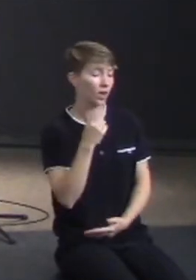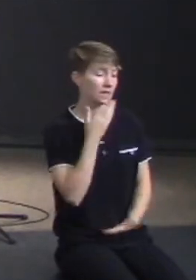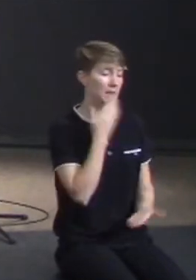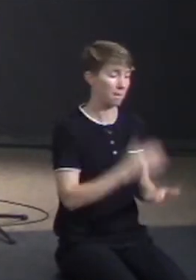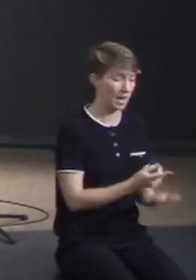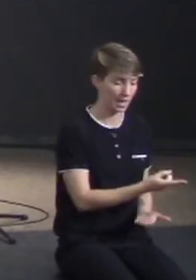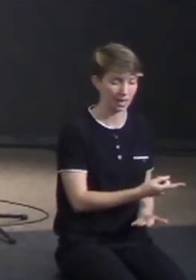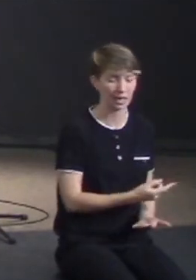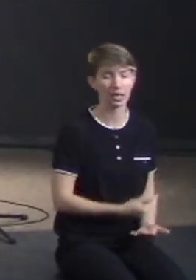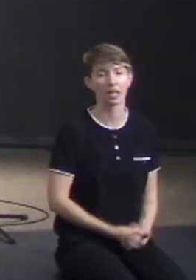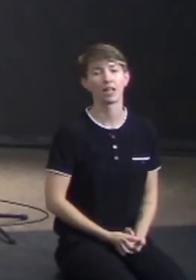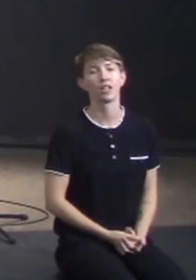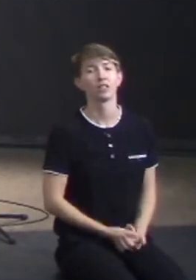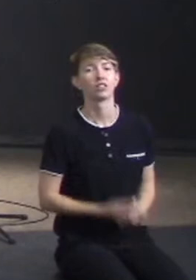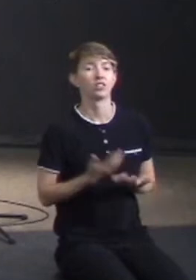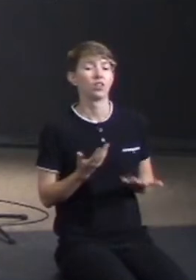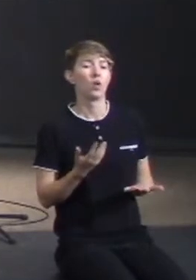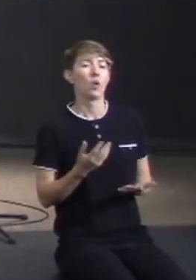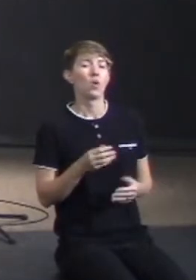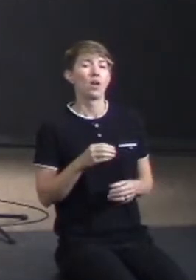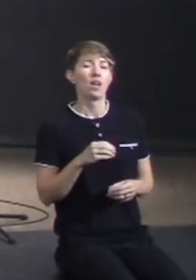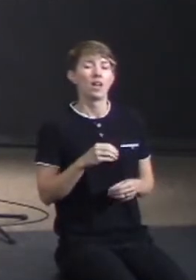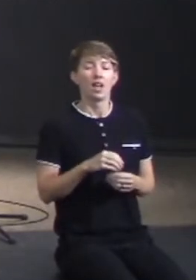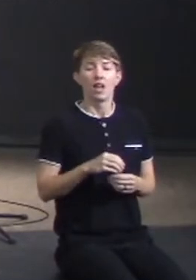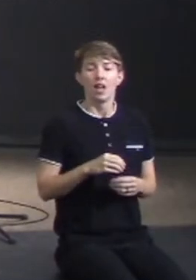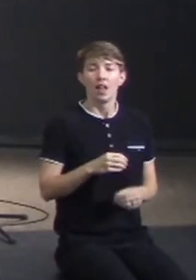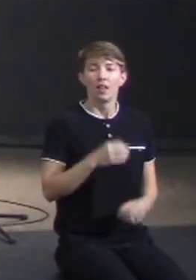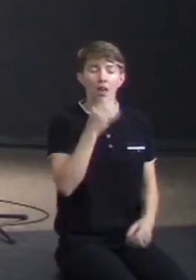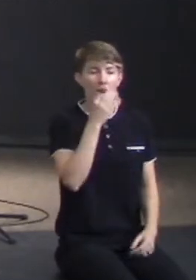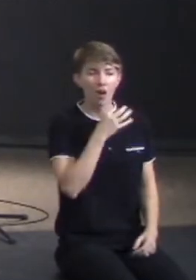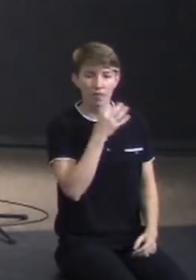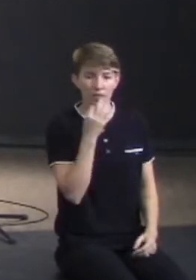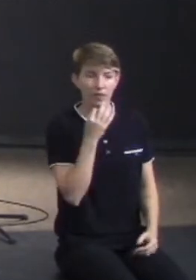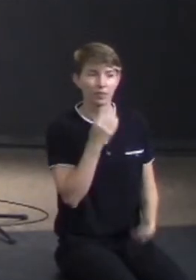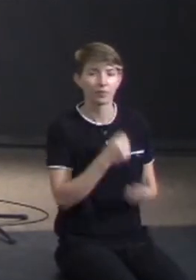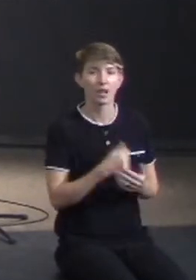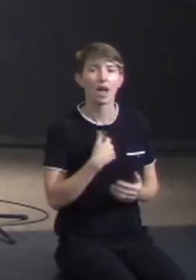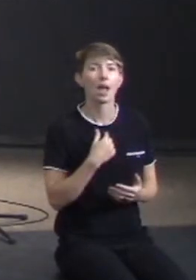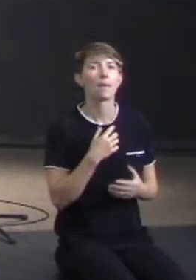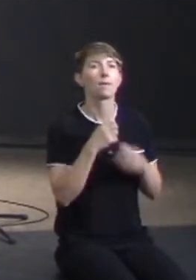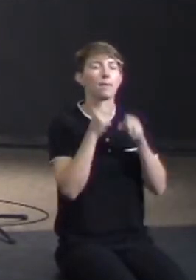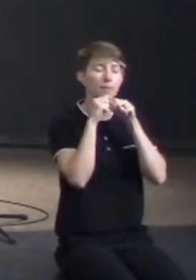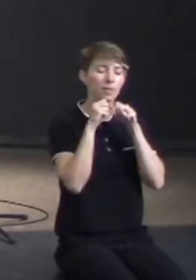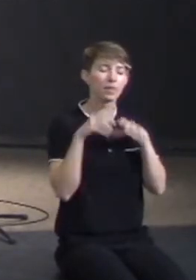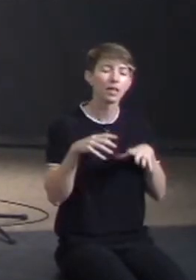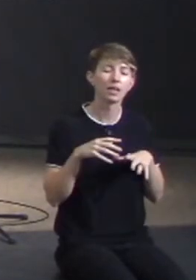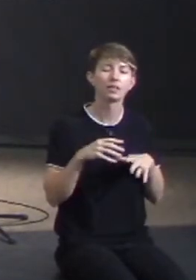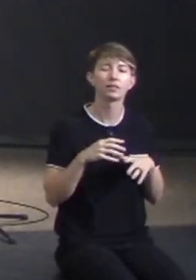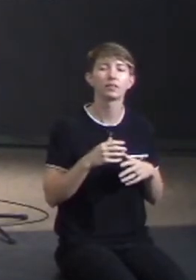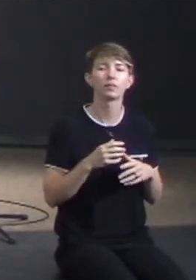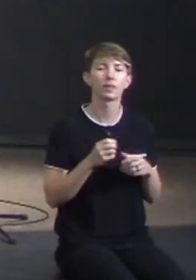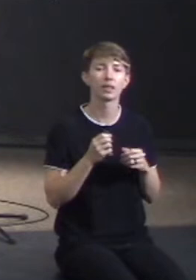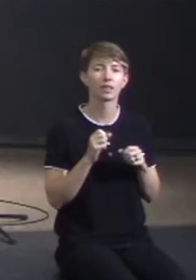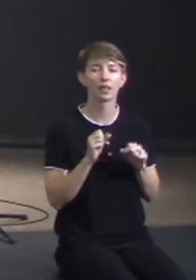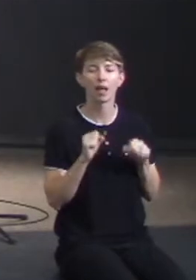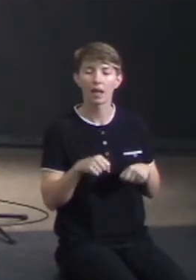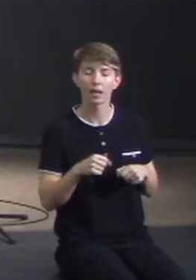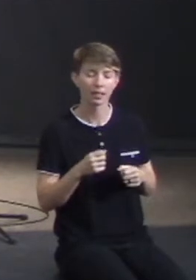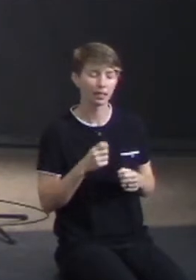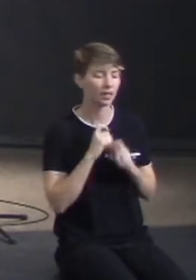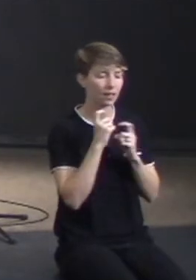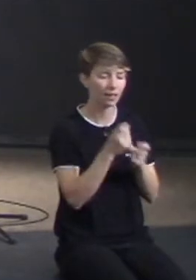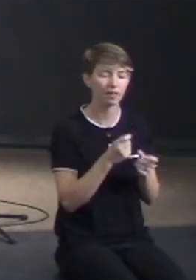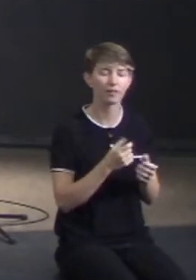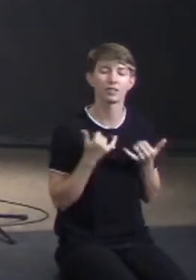So in the offering, which I'm so blessed to be able to give this message today, I have to